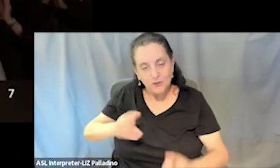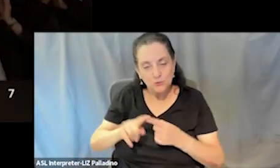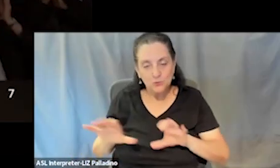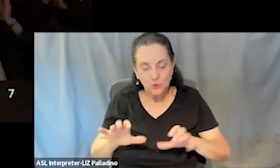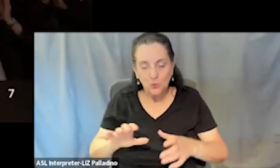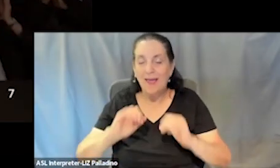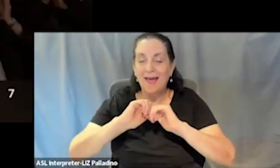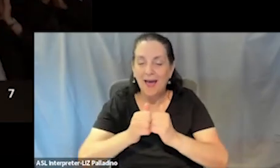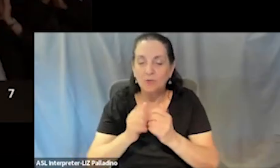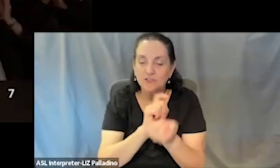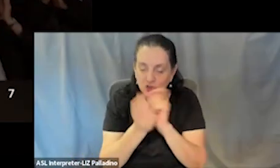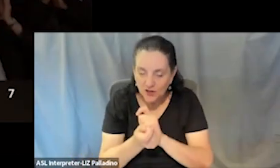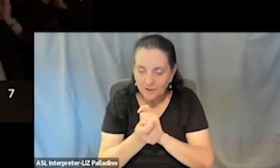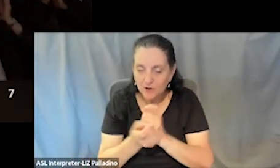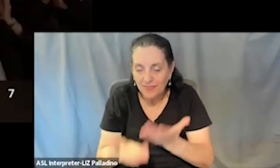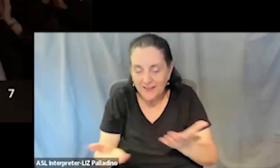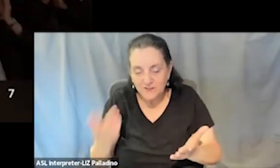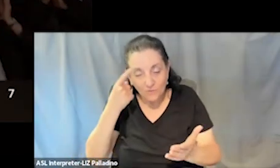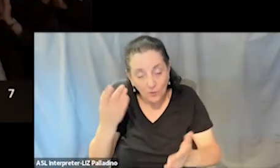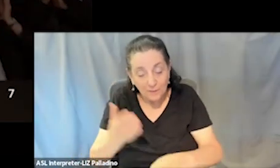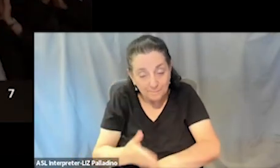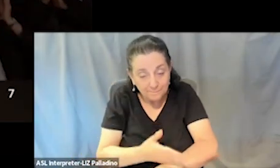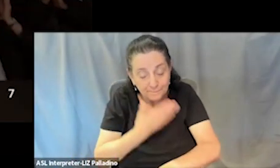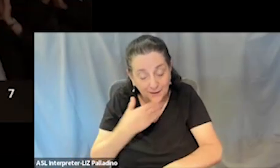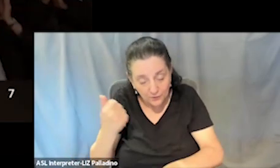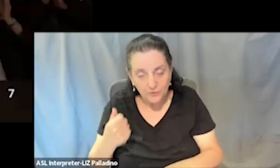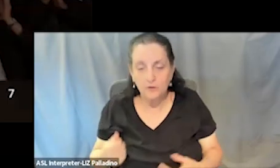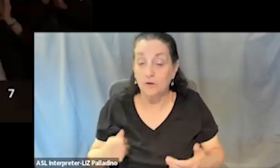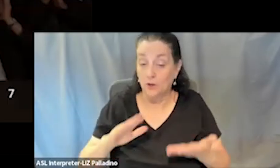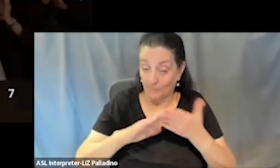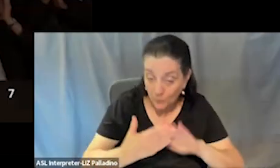better? Community, dances for everyone,